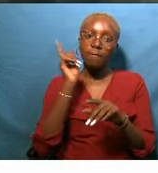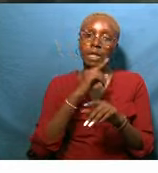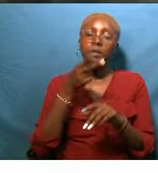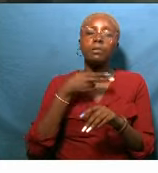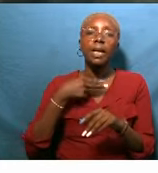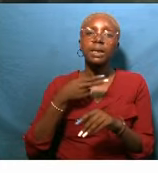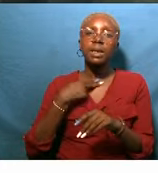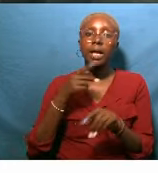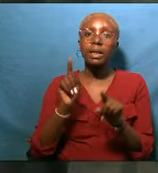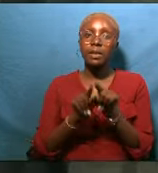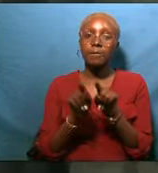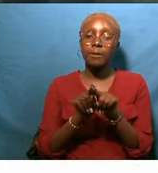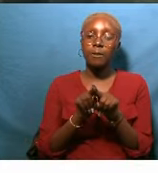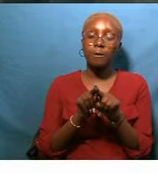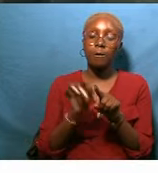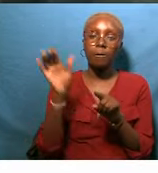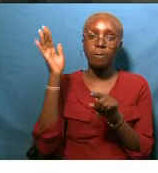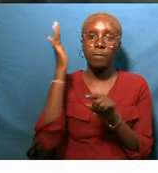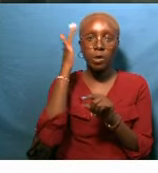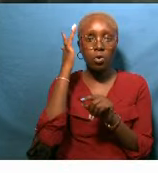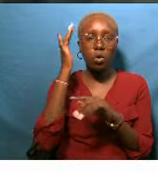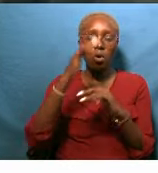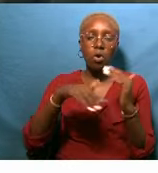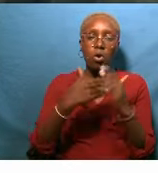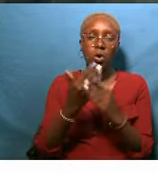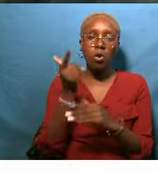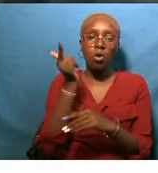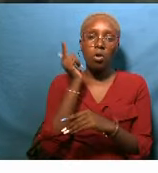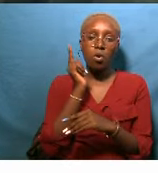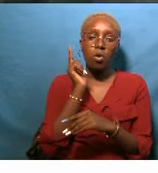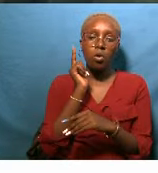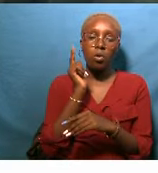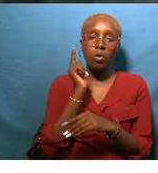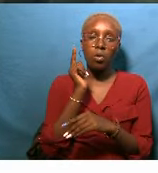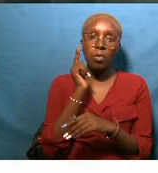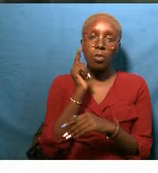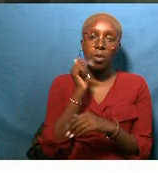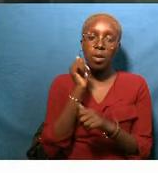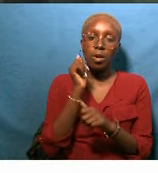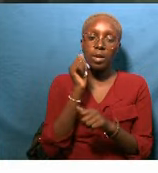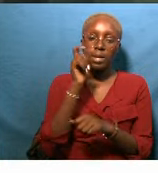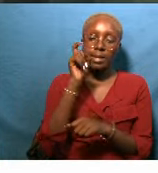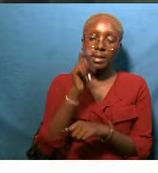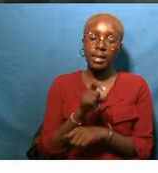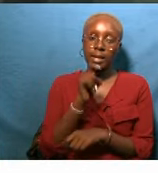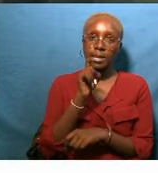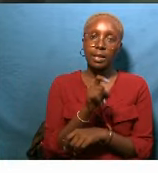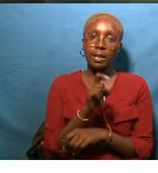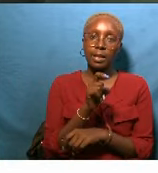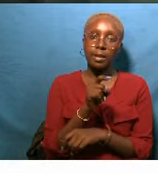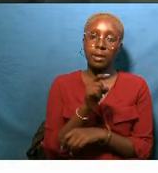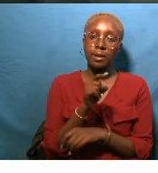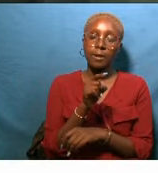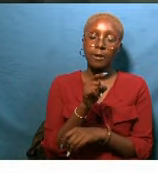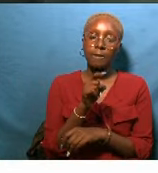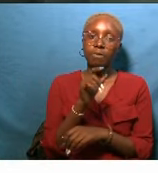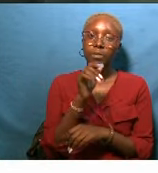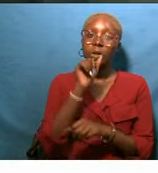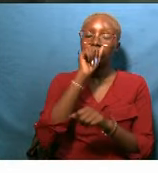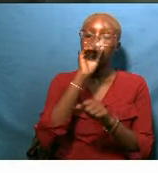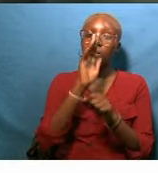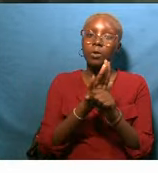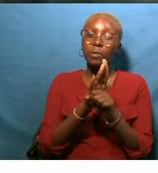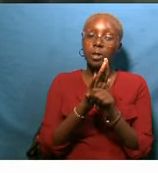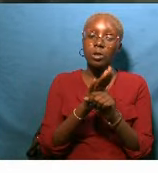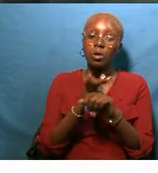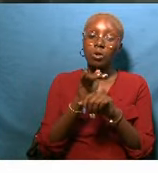subscribed to the declarations and oaths which by law or custom are required, do solemnly promise to undertake the